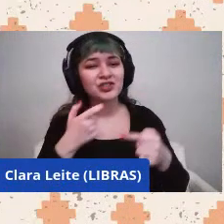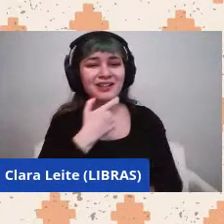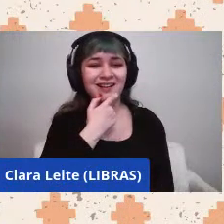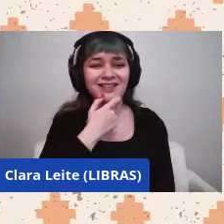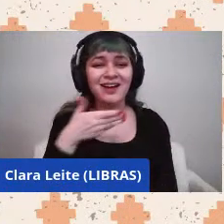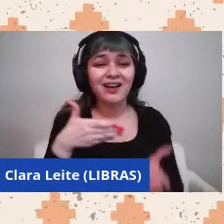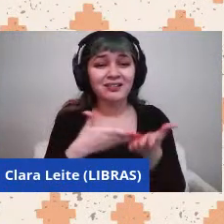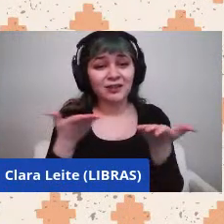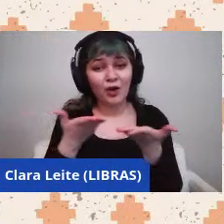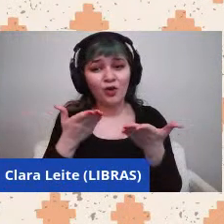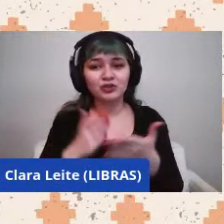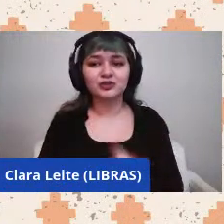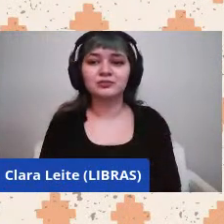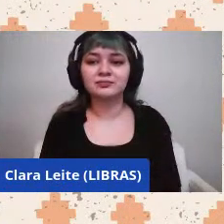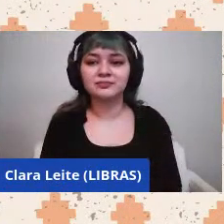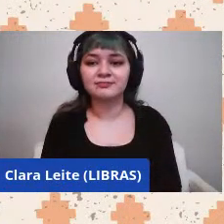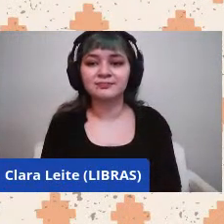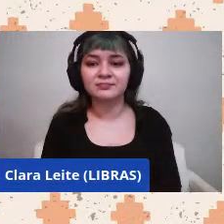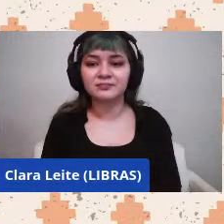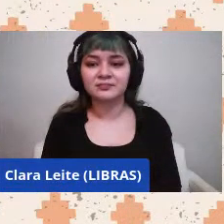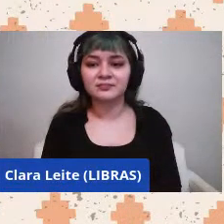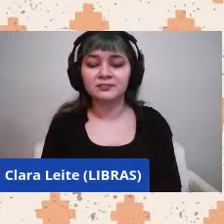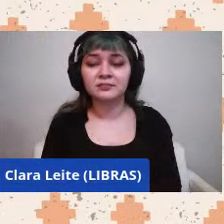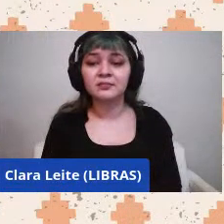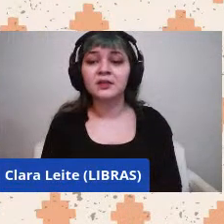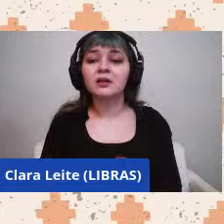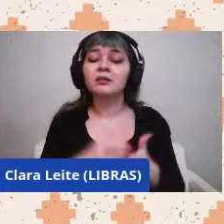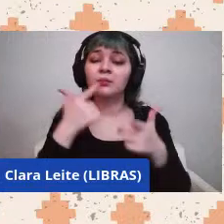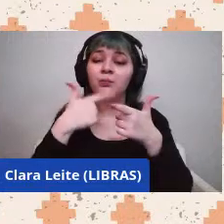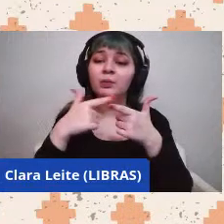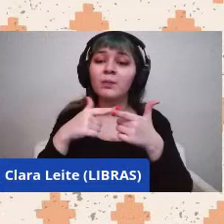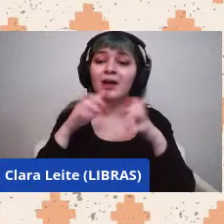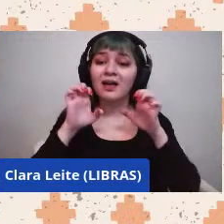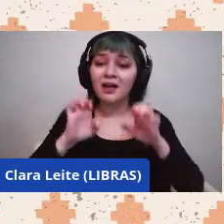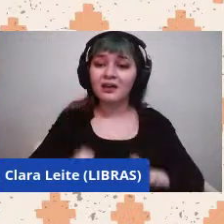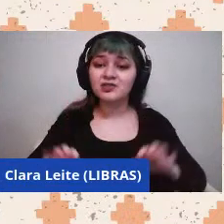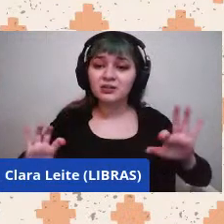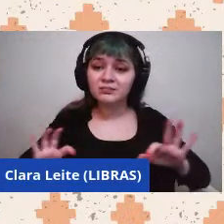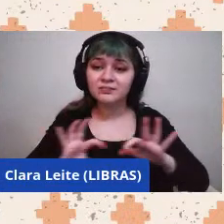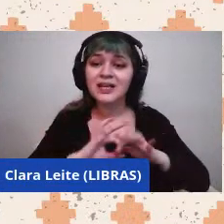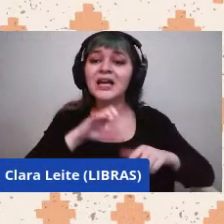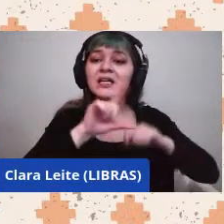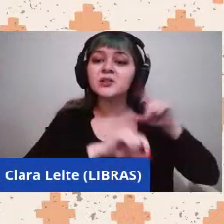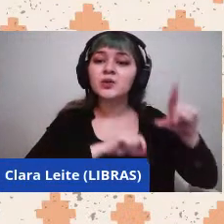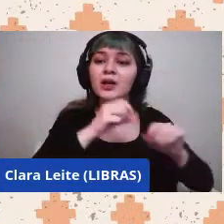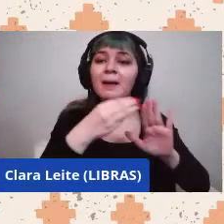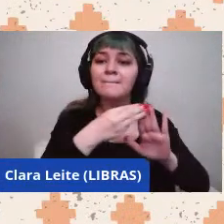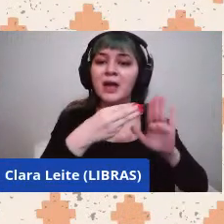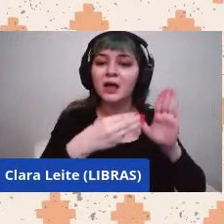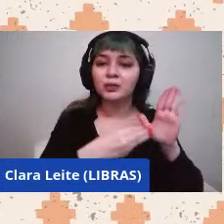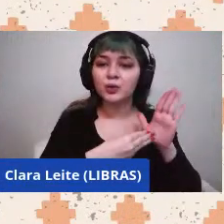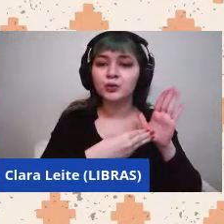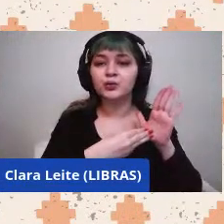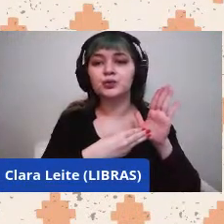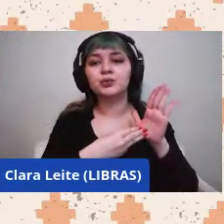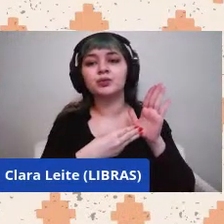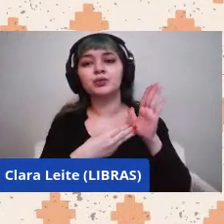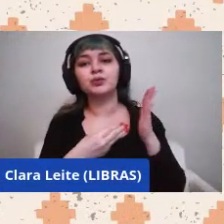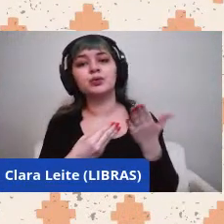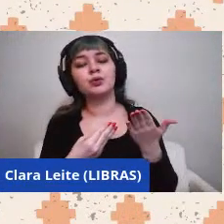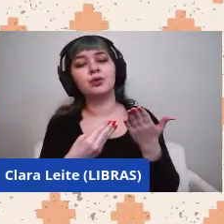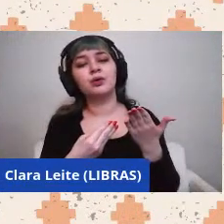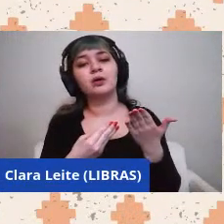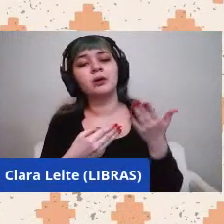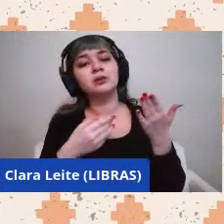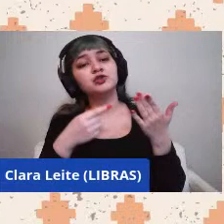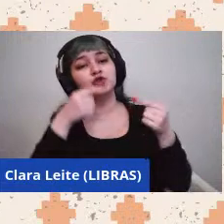still. And then again, I think ethical issues associated with choice of methods aren't often discussed,